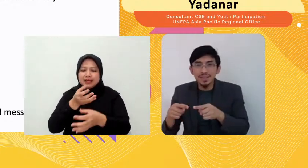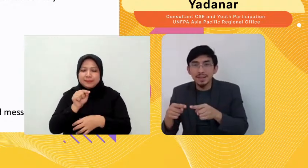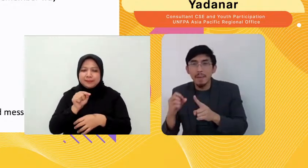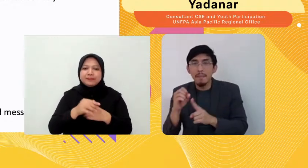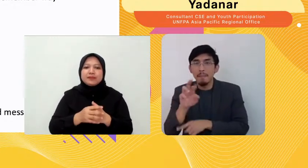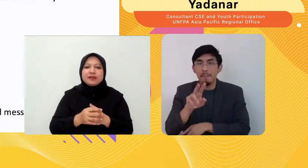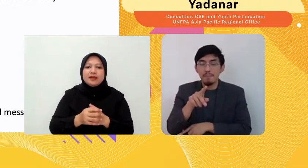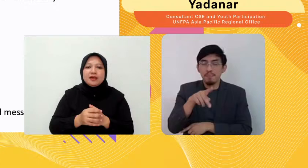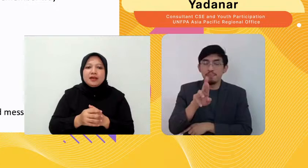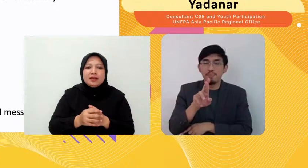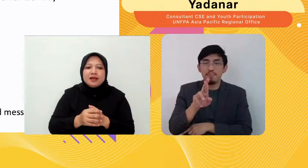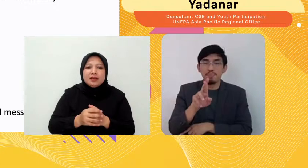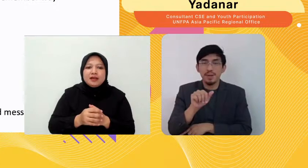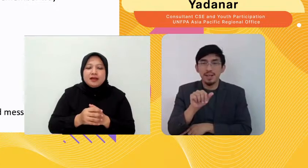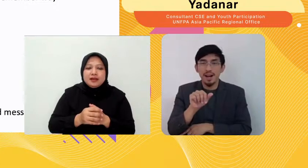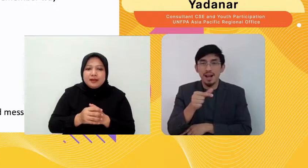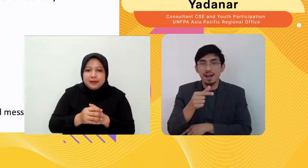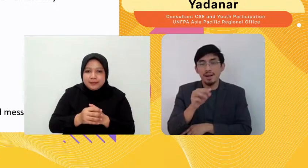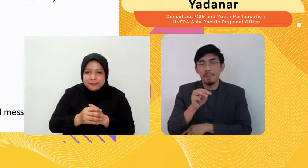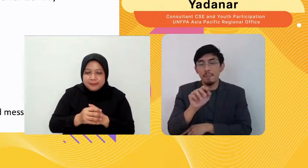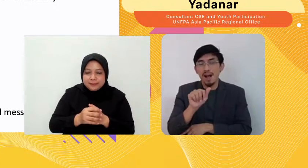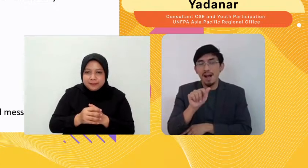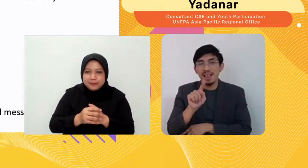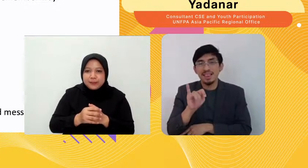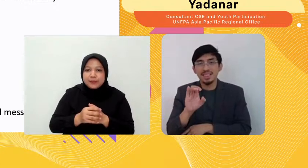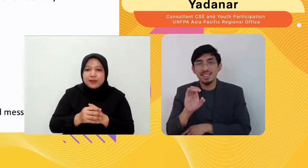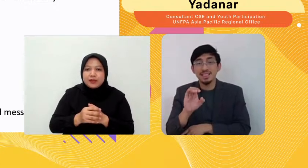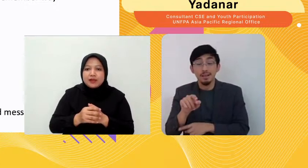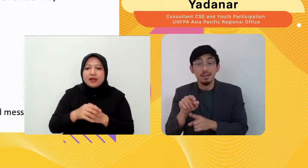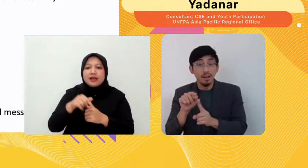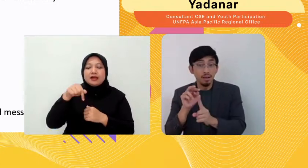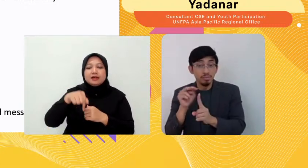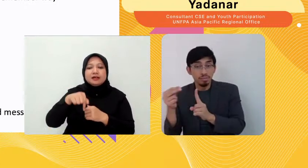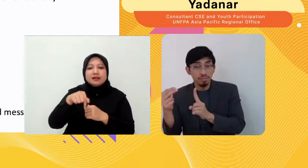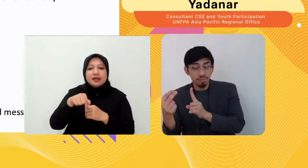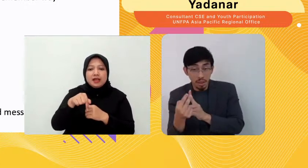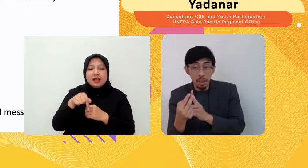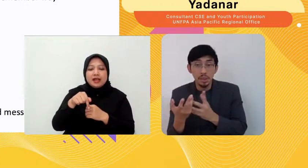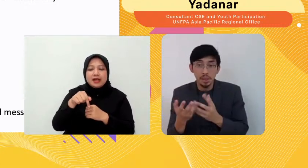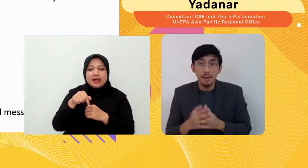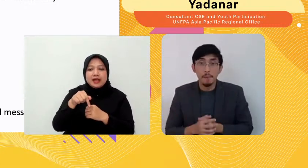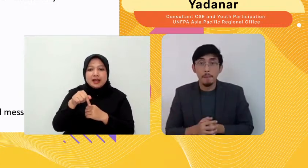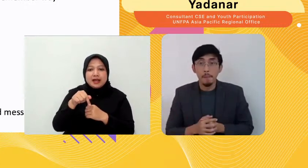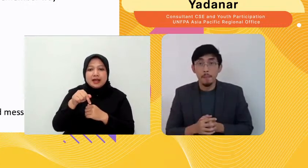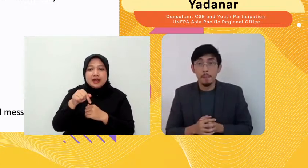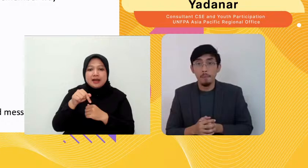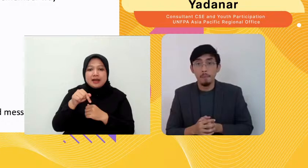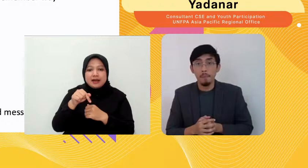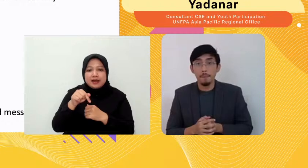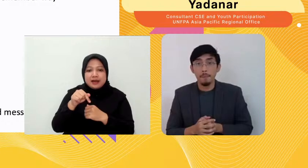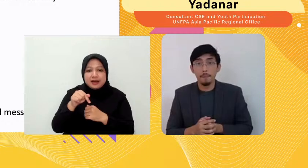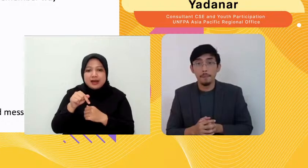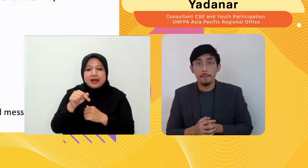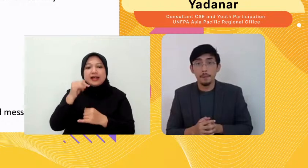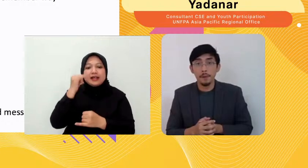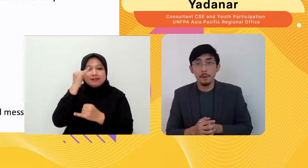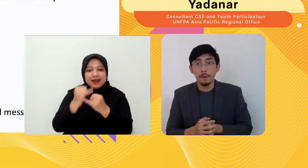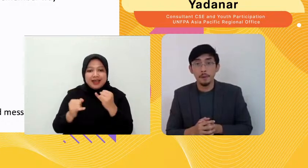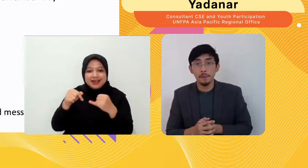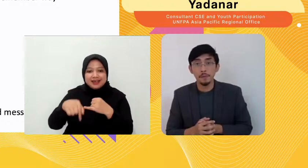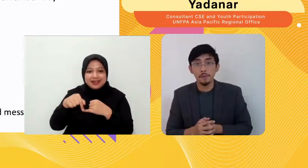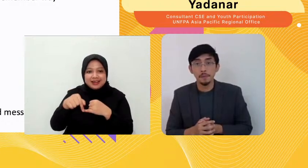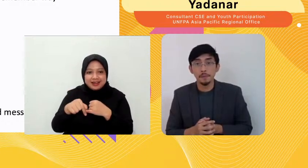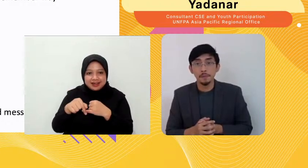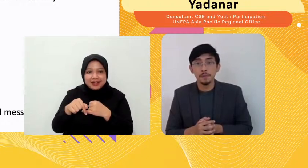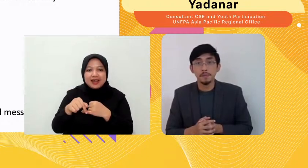are enhance the intended message. So these are the 4 domains that